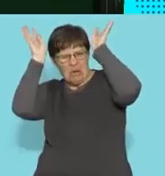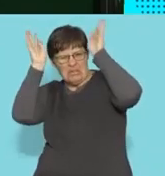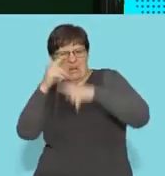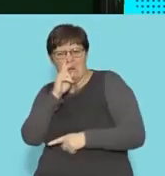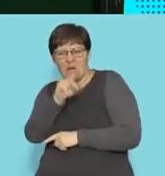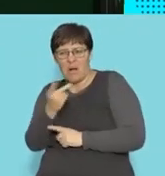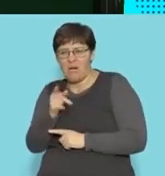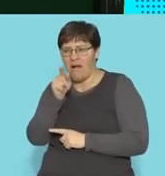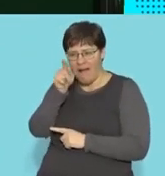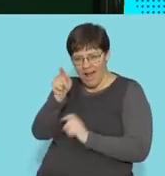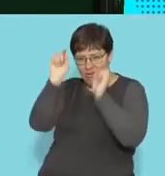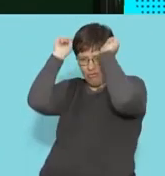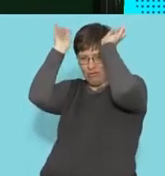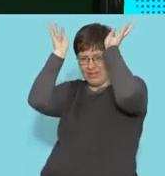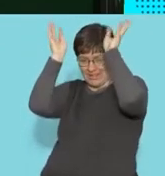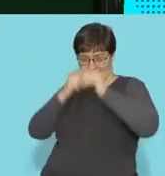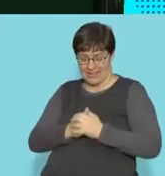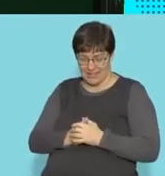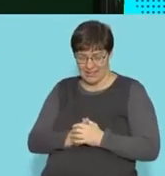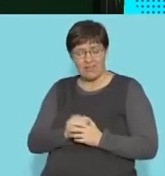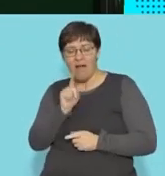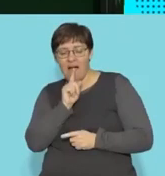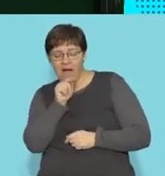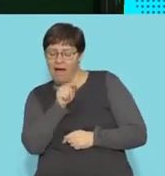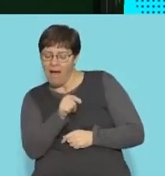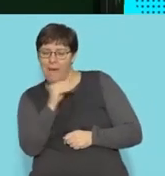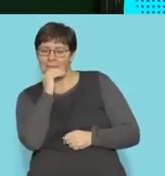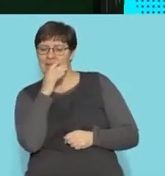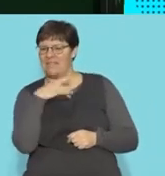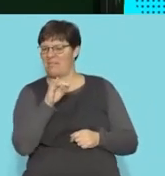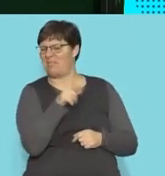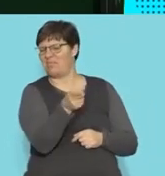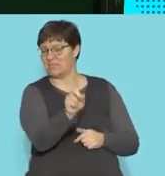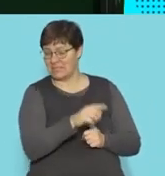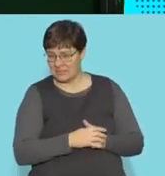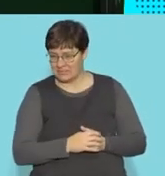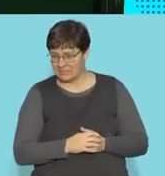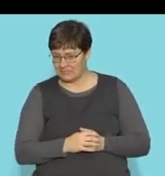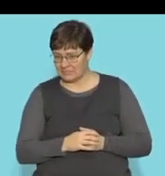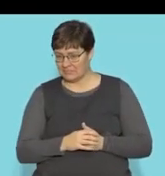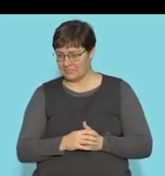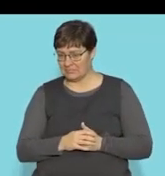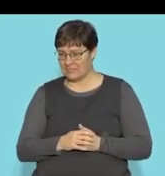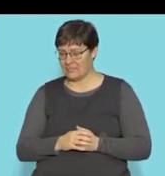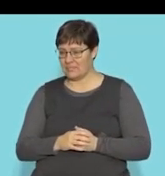with. So there's a picture to help me understand what a reindeer is.